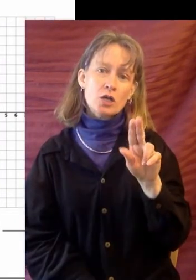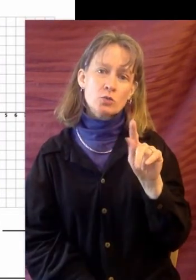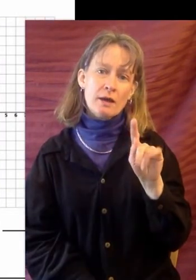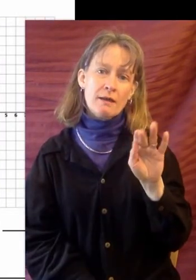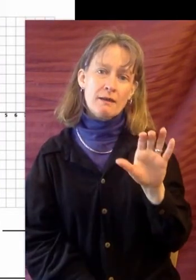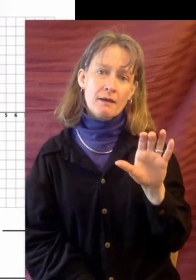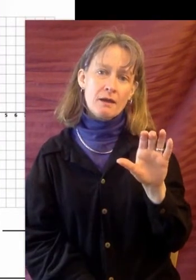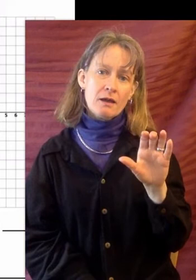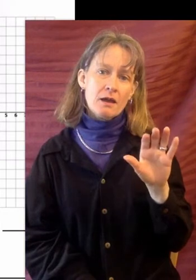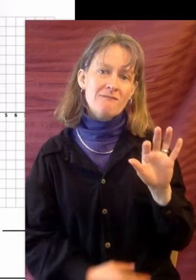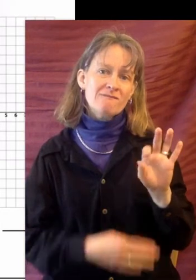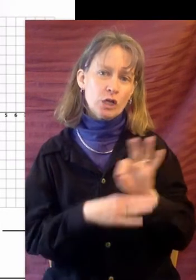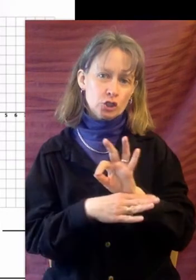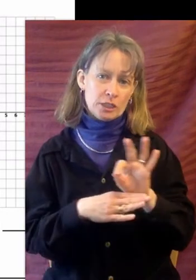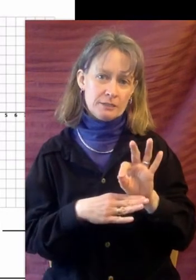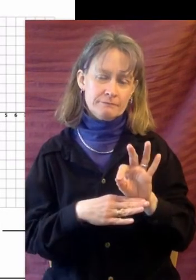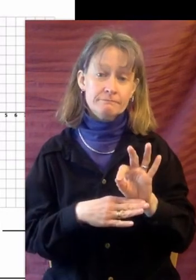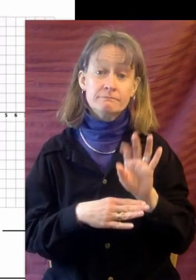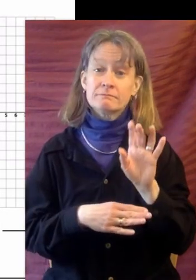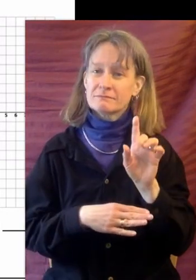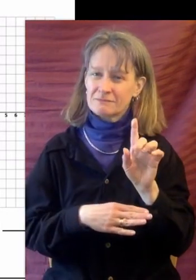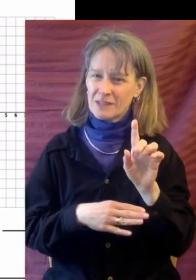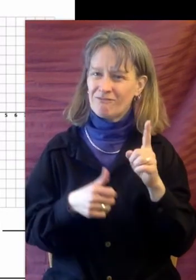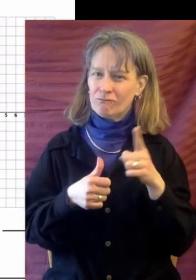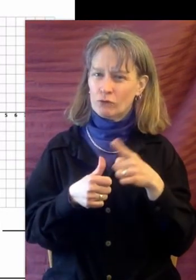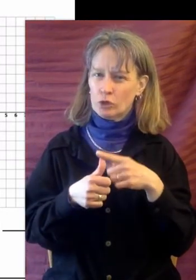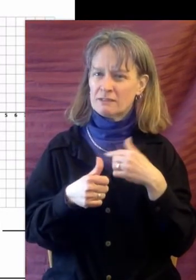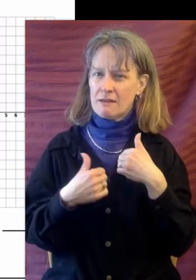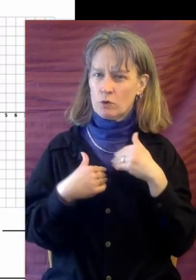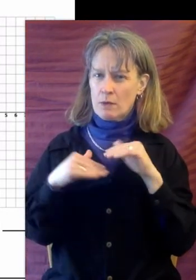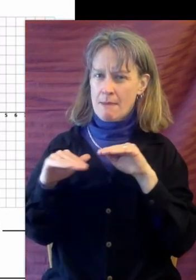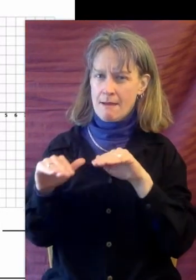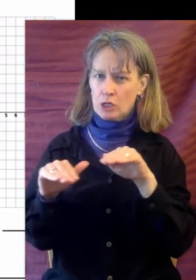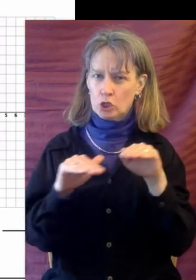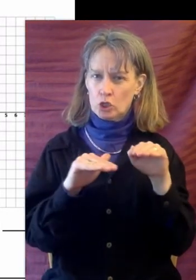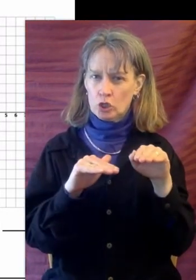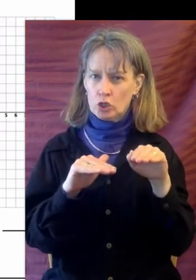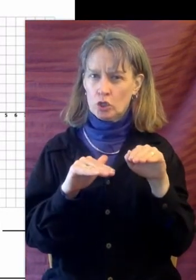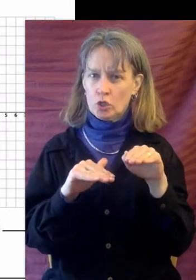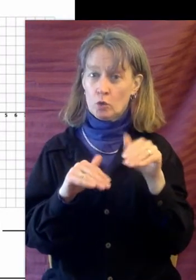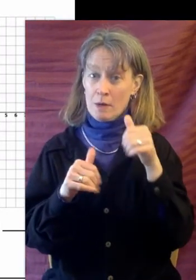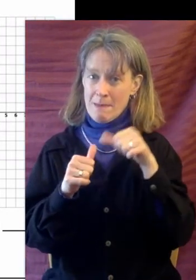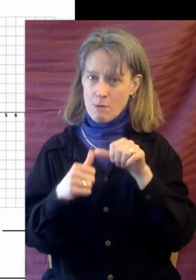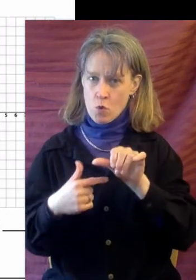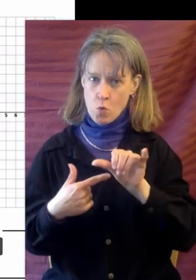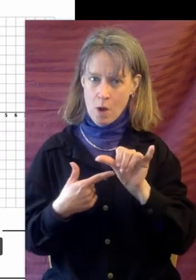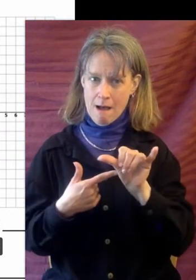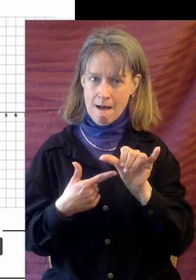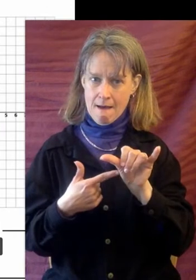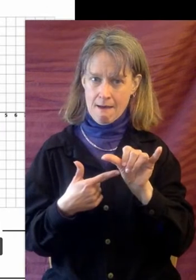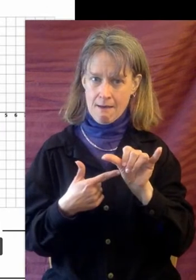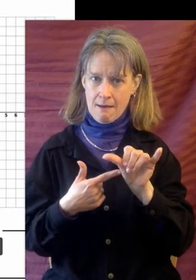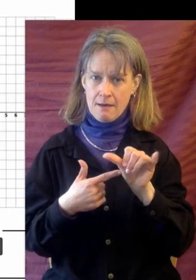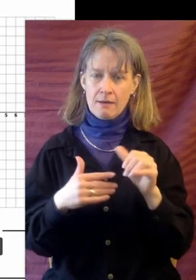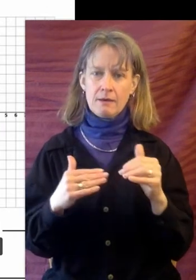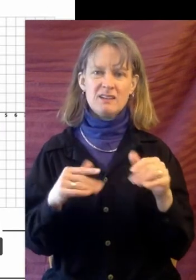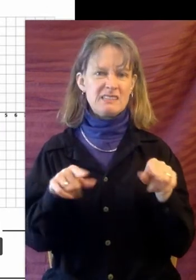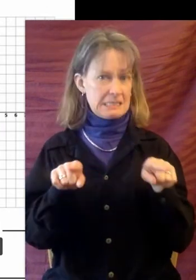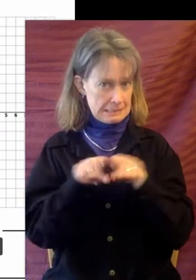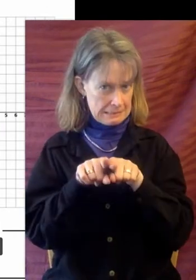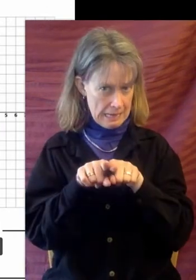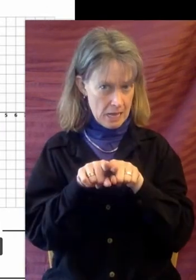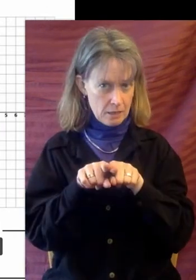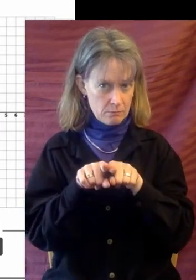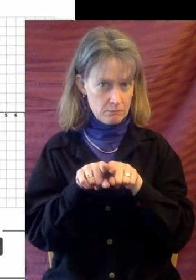We're going to start with just a reminder that y is the same thing as